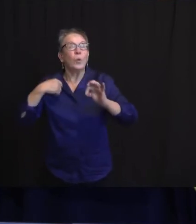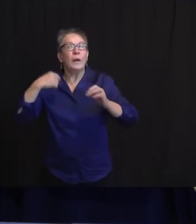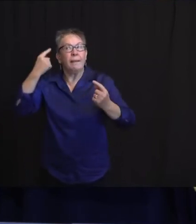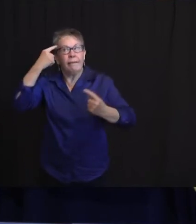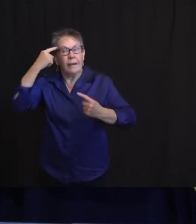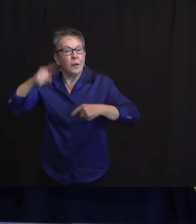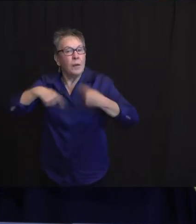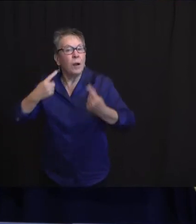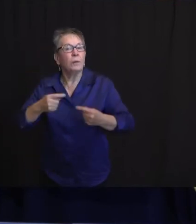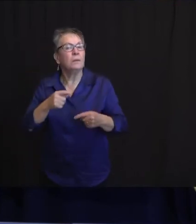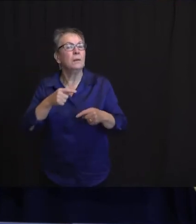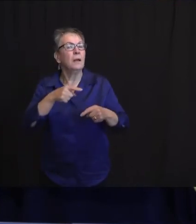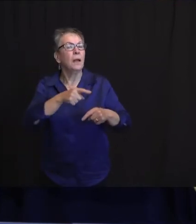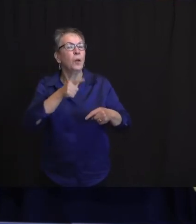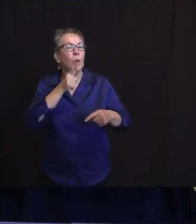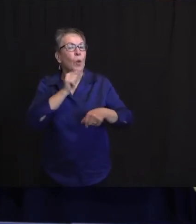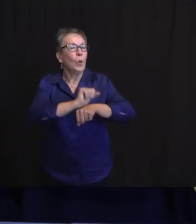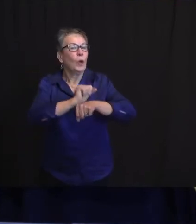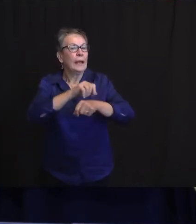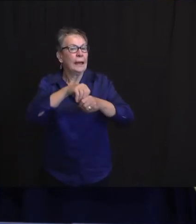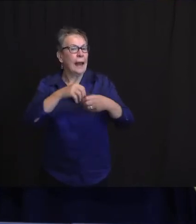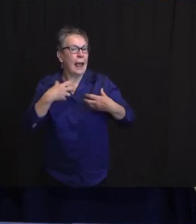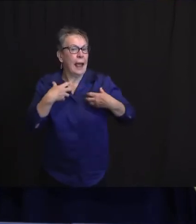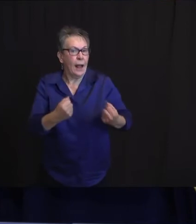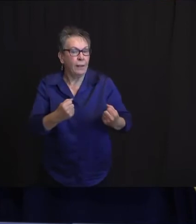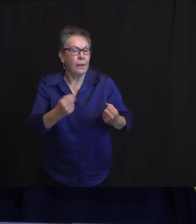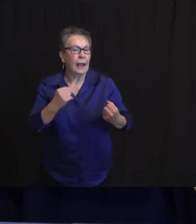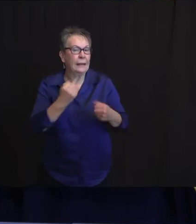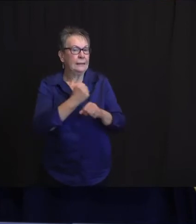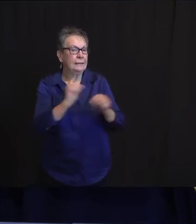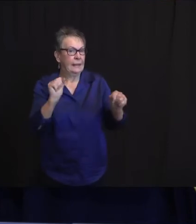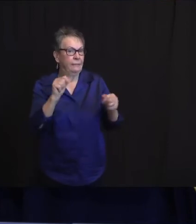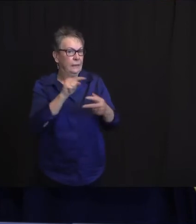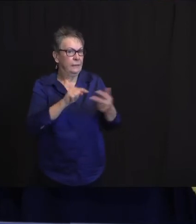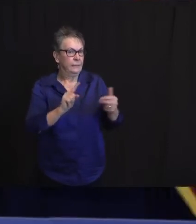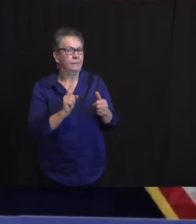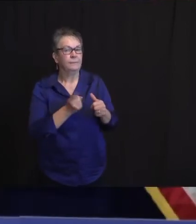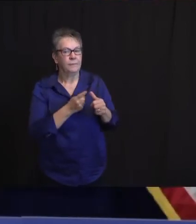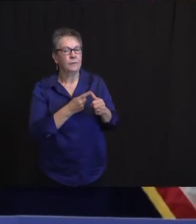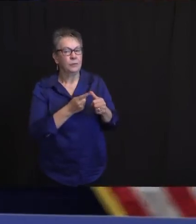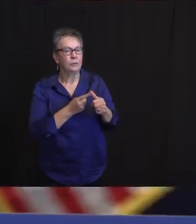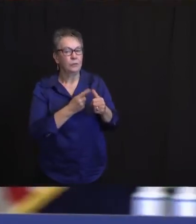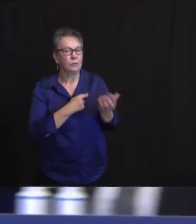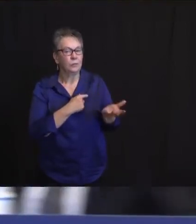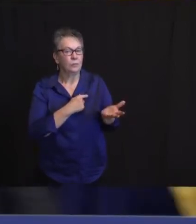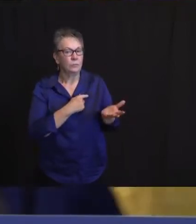is a 21-day and Moderna is a 28-day. We're sticking by the book, right? Yeah.